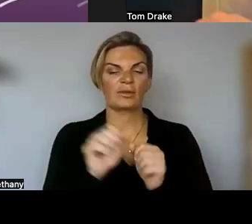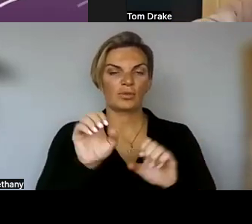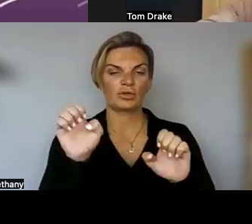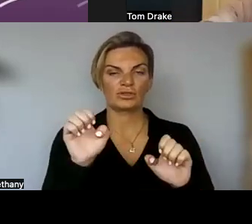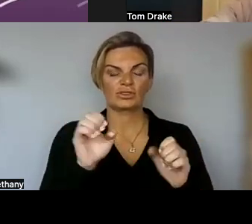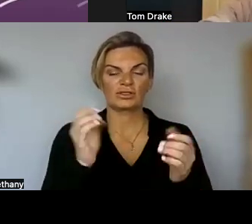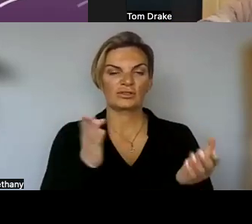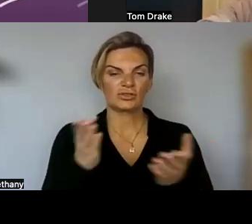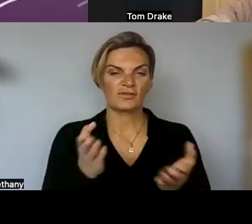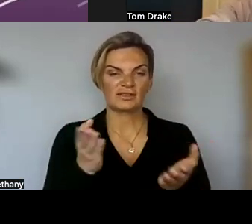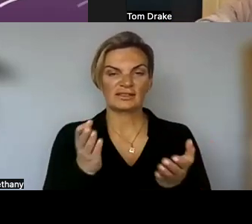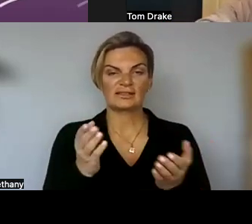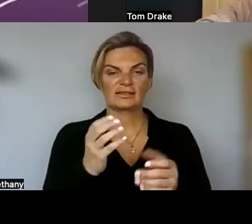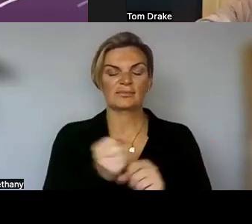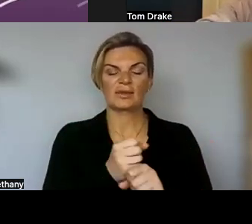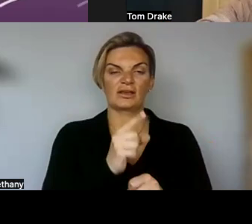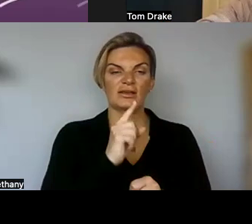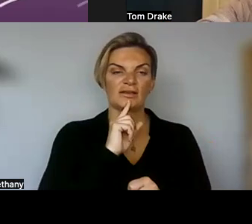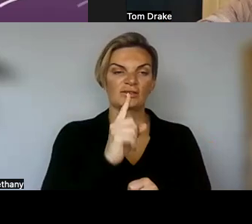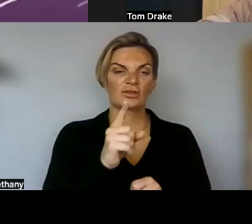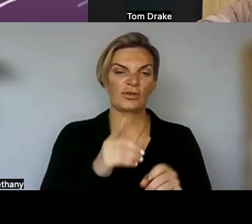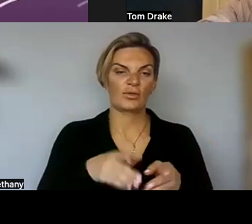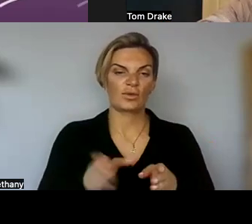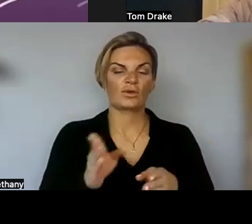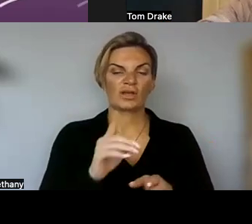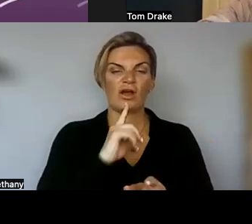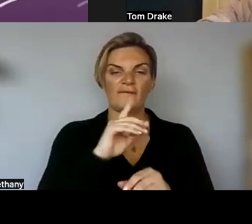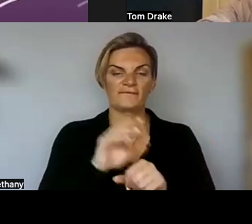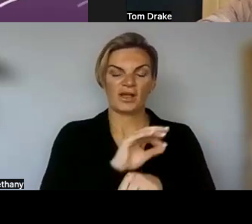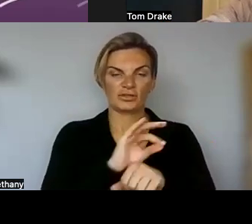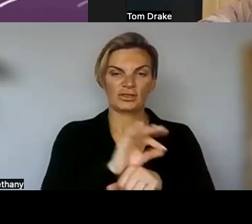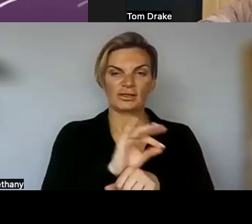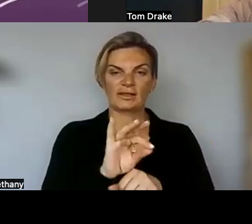services, and make sure that the roads are functioning